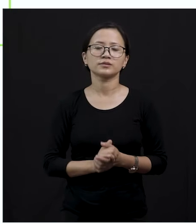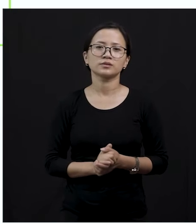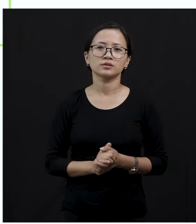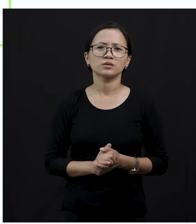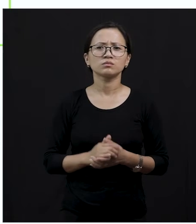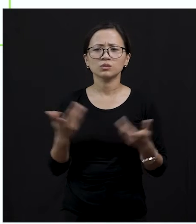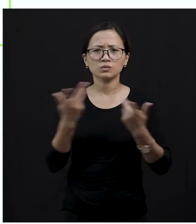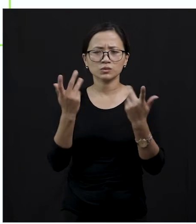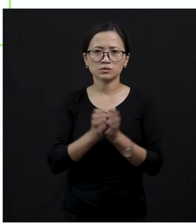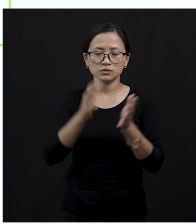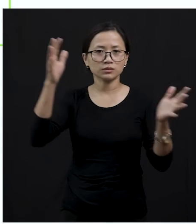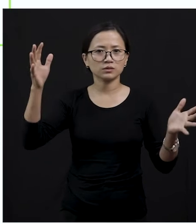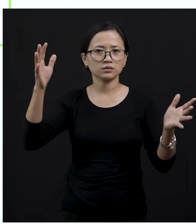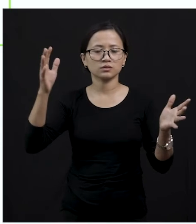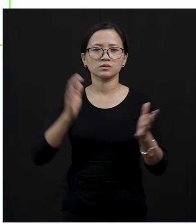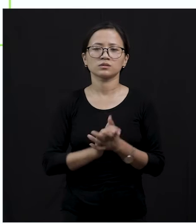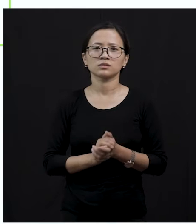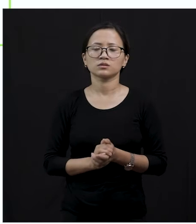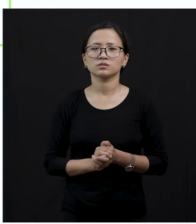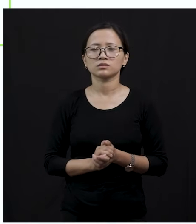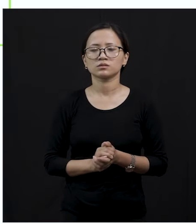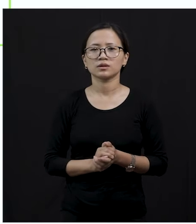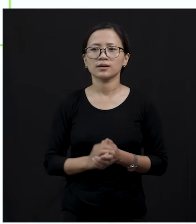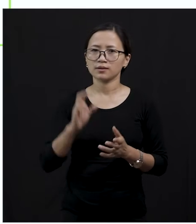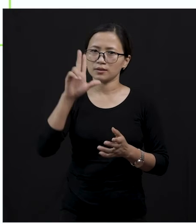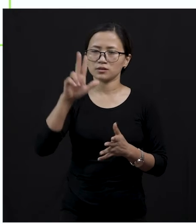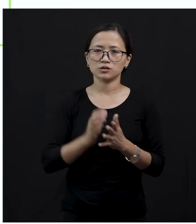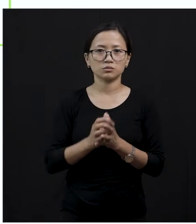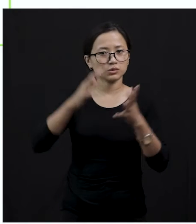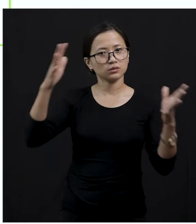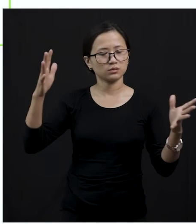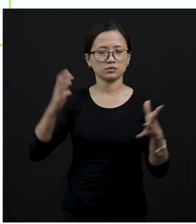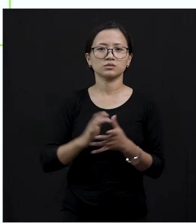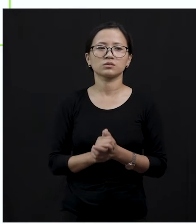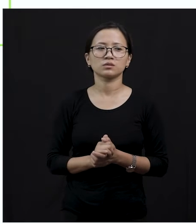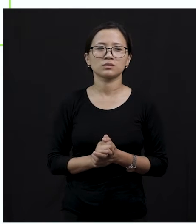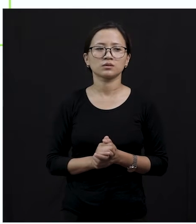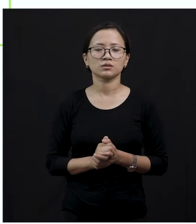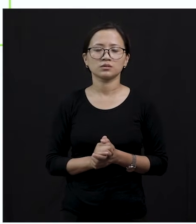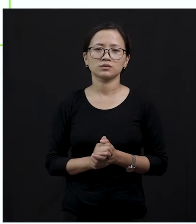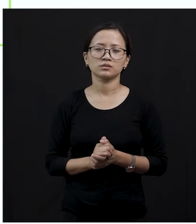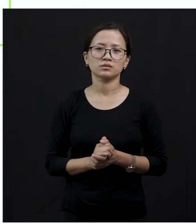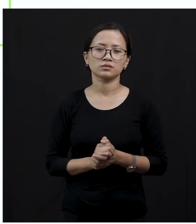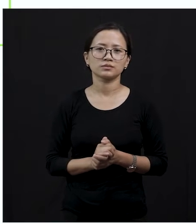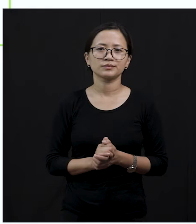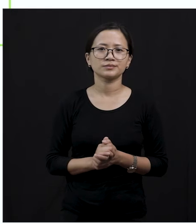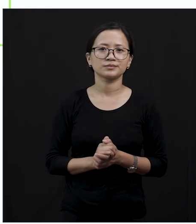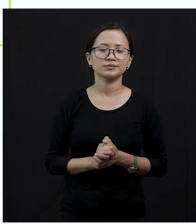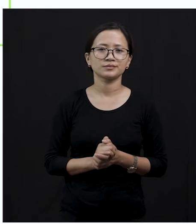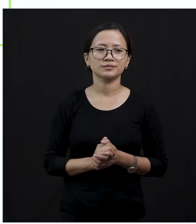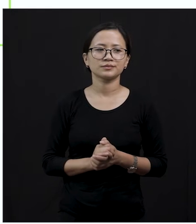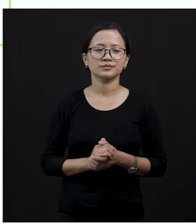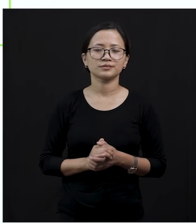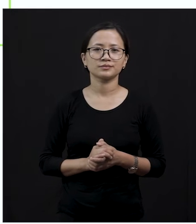7. Which one is bigger? 8 is bigger than 7. So we can also say that 8 tens is